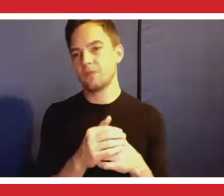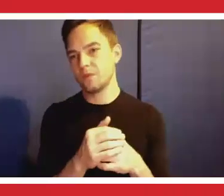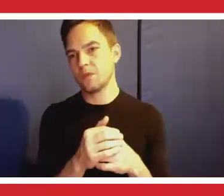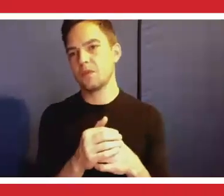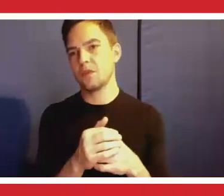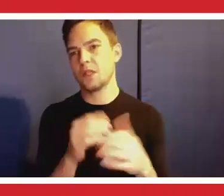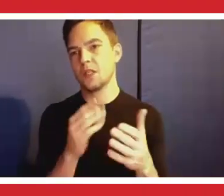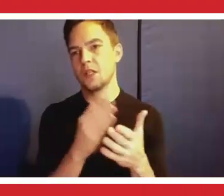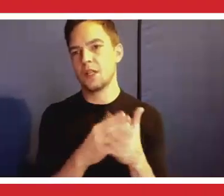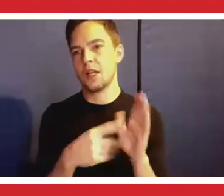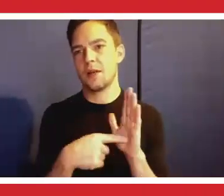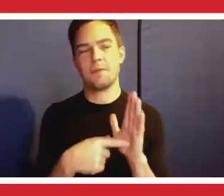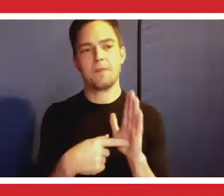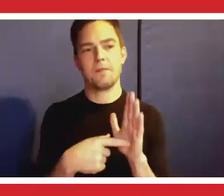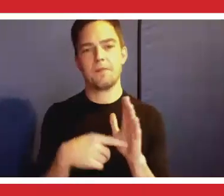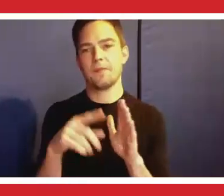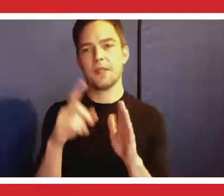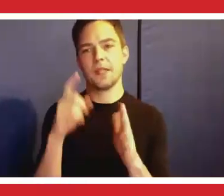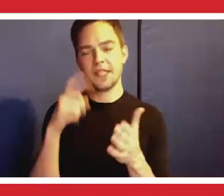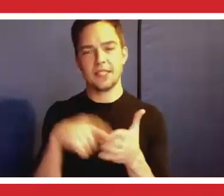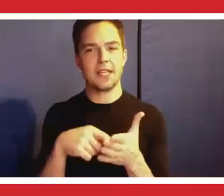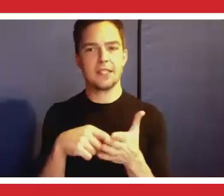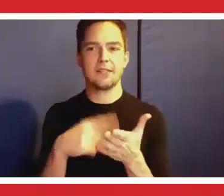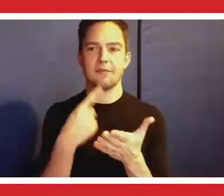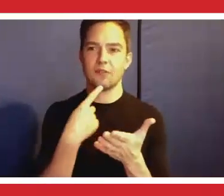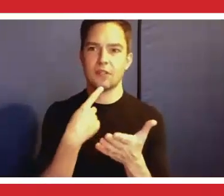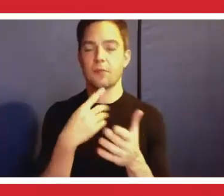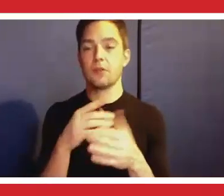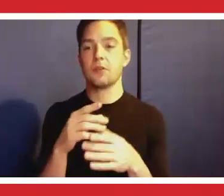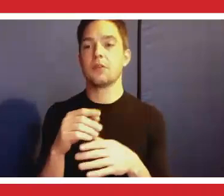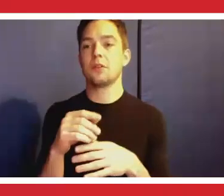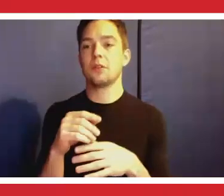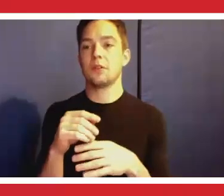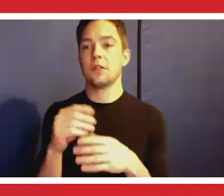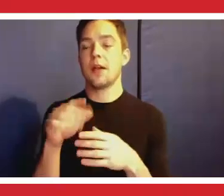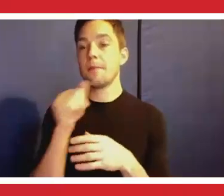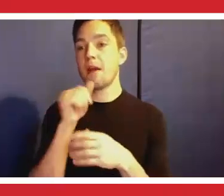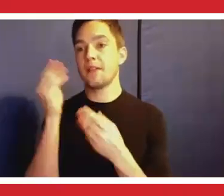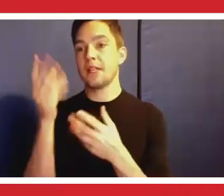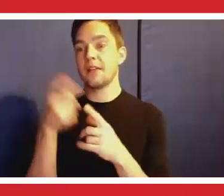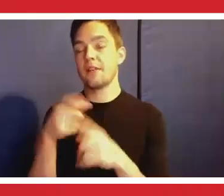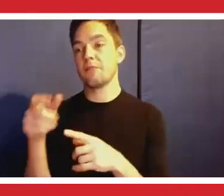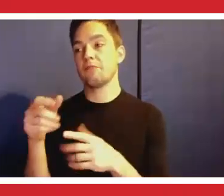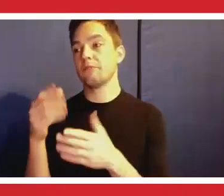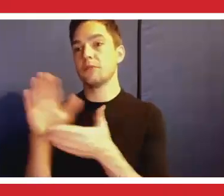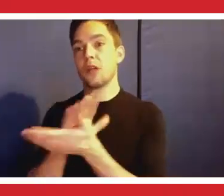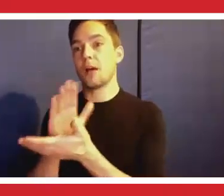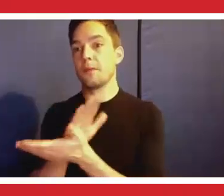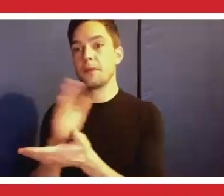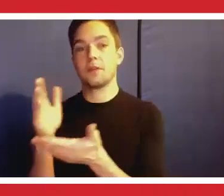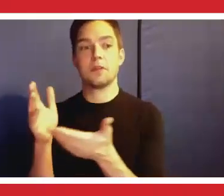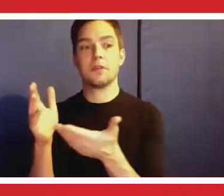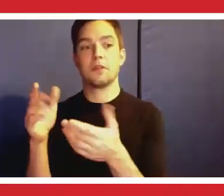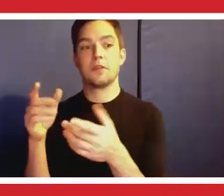are detecting, let's say, private data from, let's say, some documents or court decisions that need to be public,